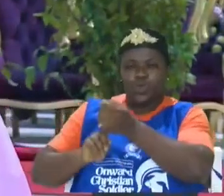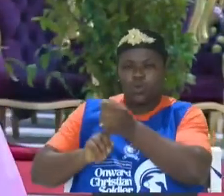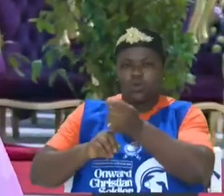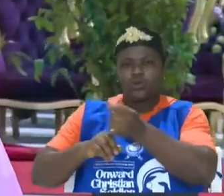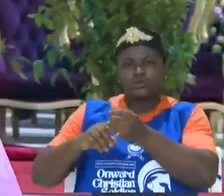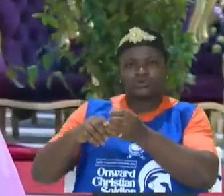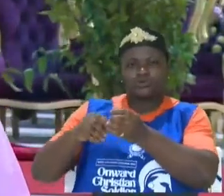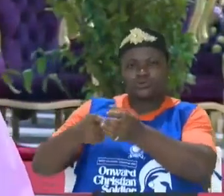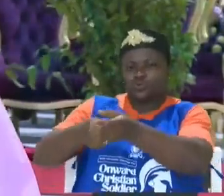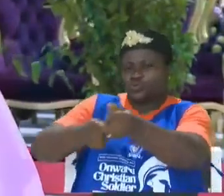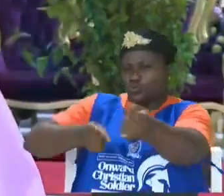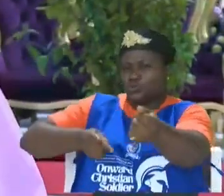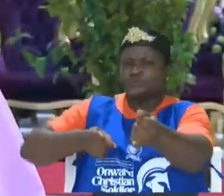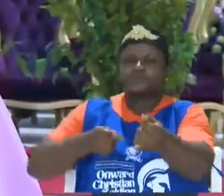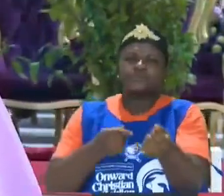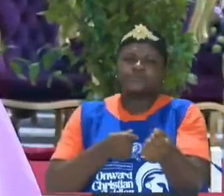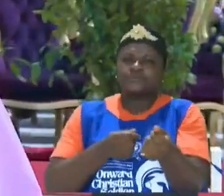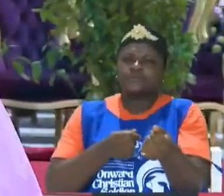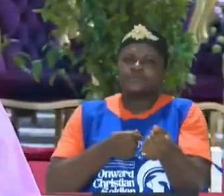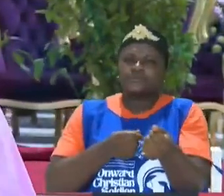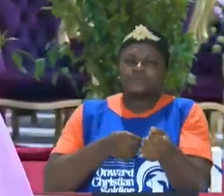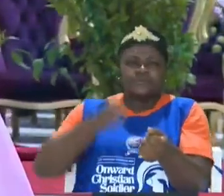straight that sword to